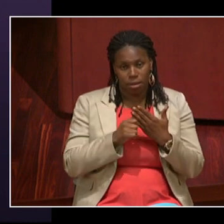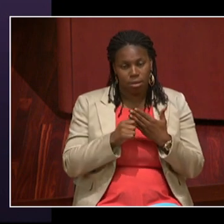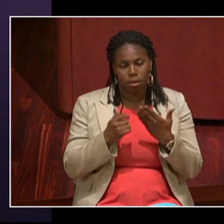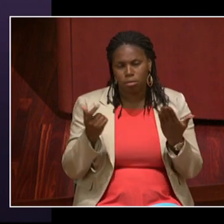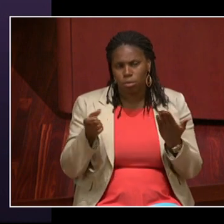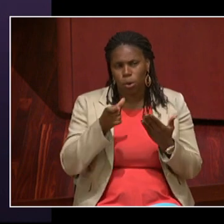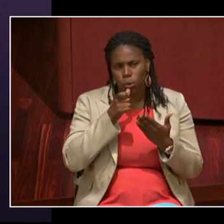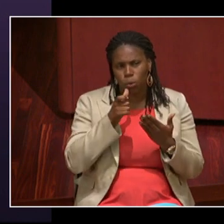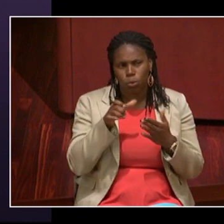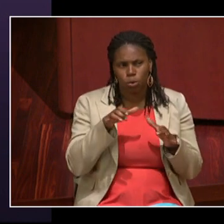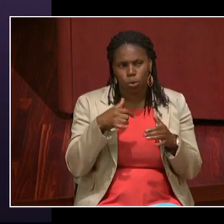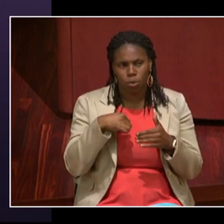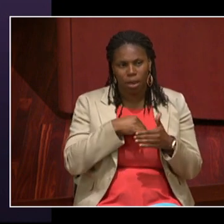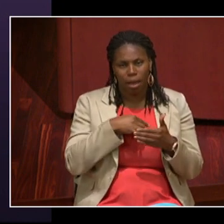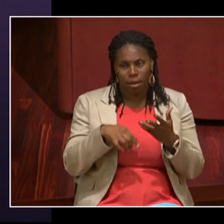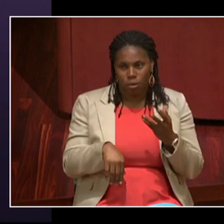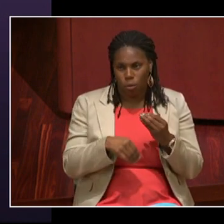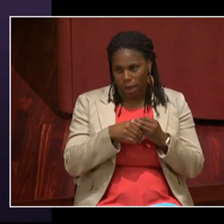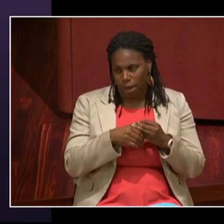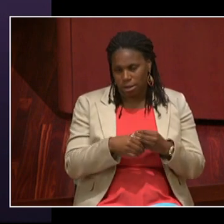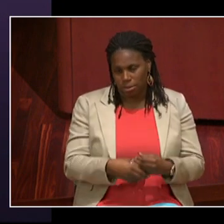we have, who we've added.